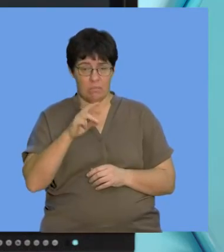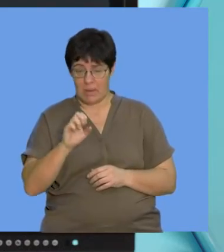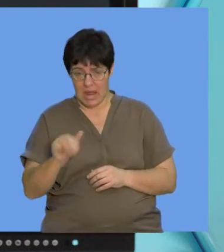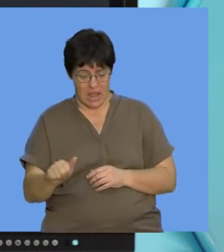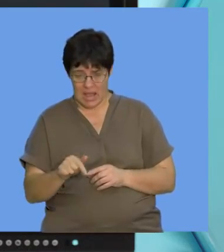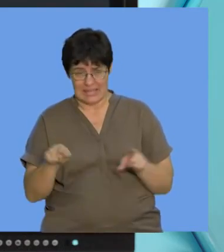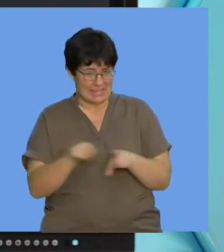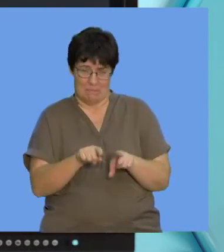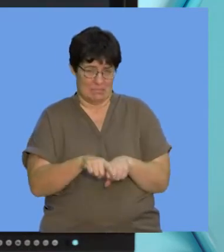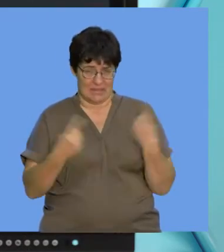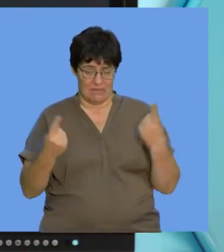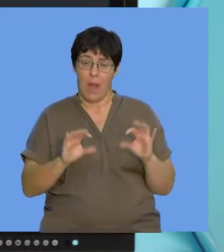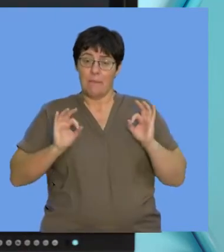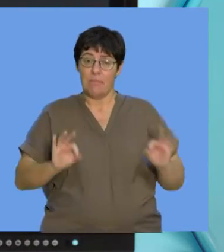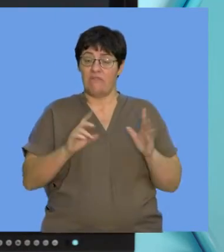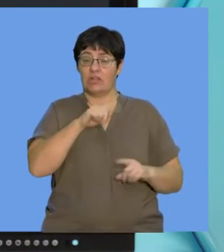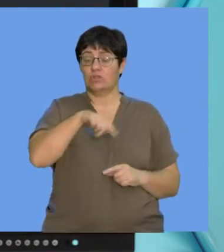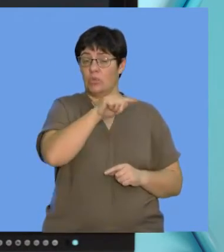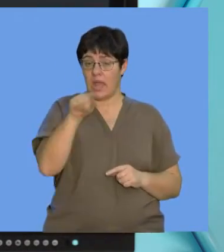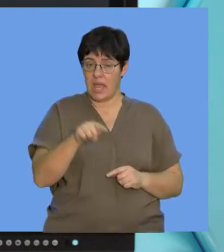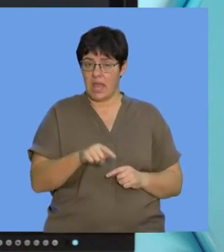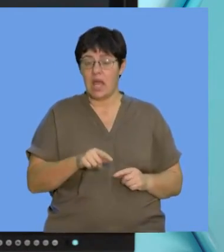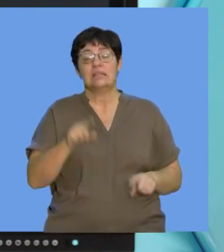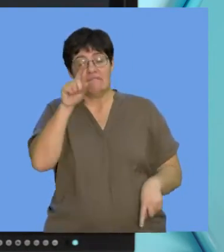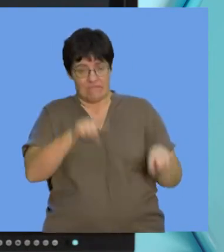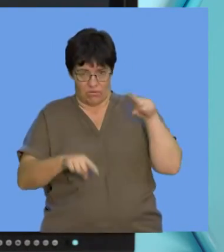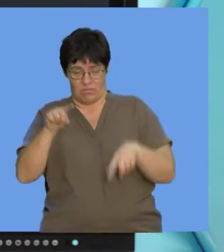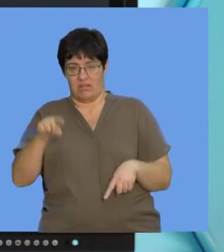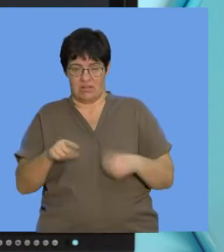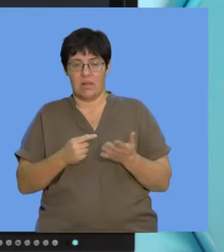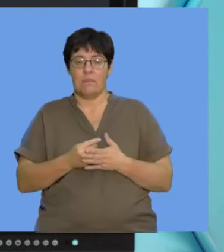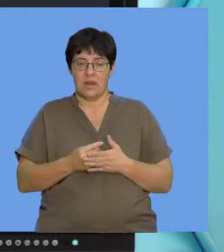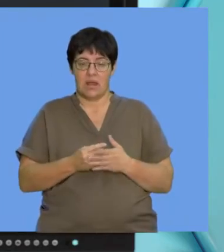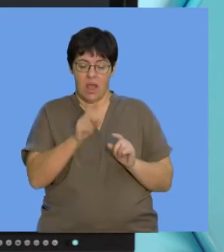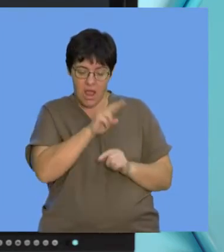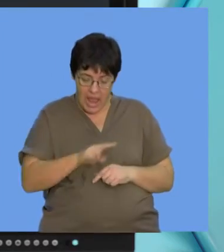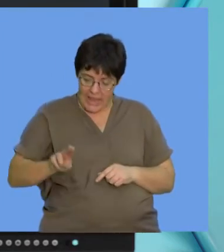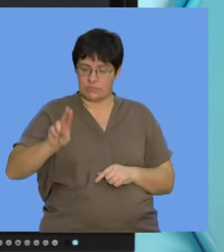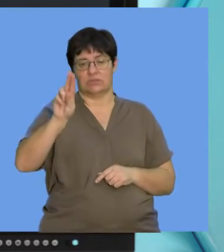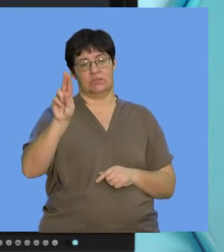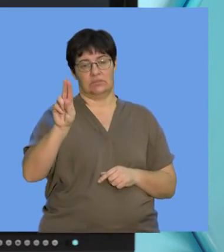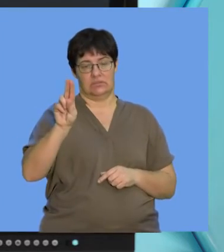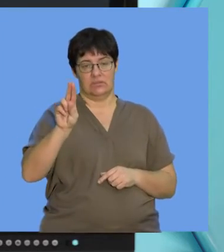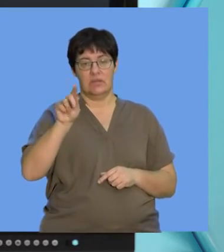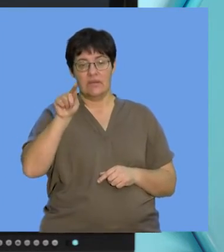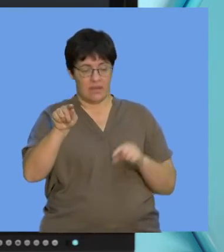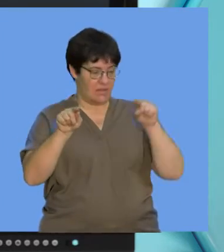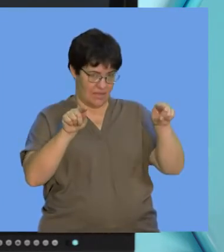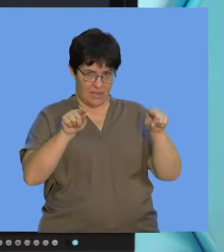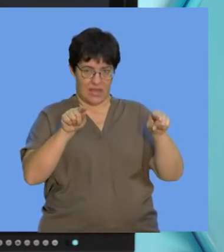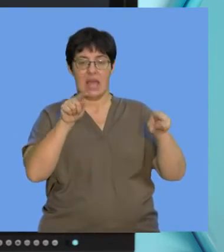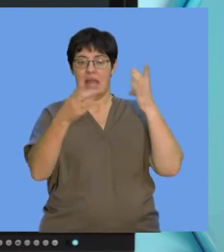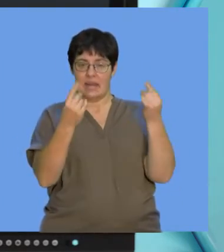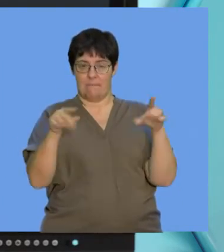what we're talking about. A perfect square will be a variable that is raised to an exponent that is an